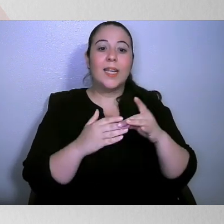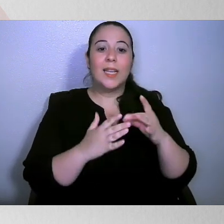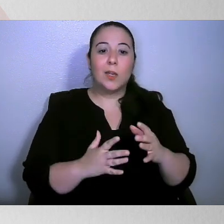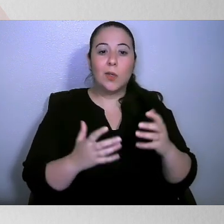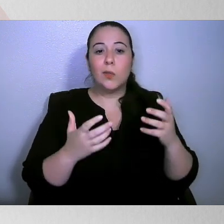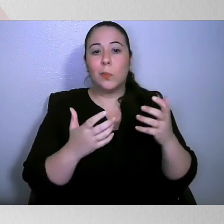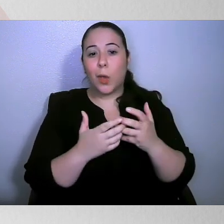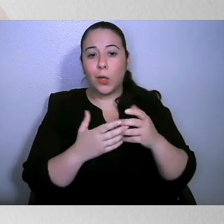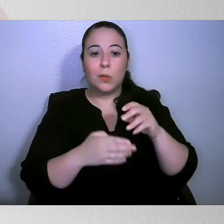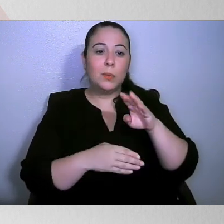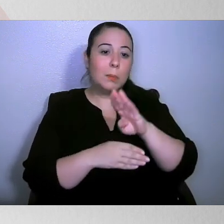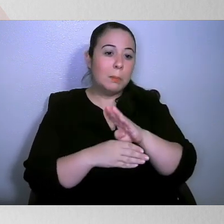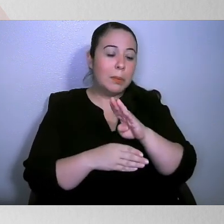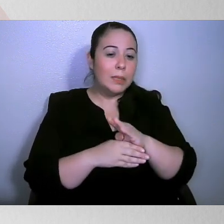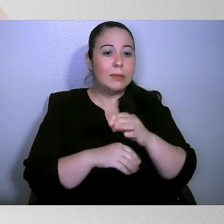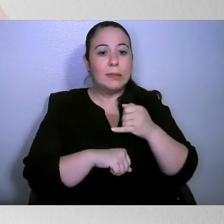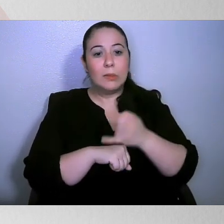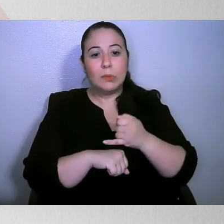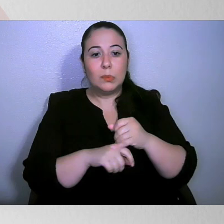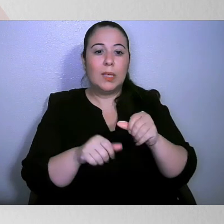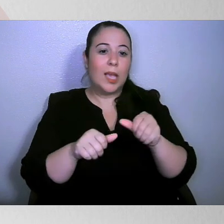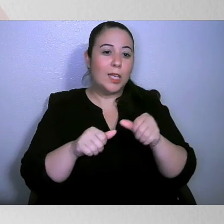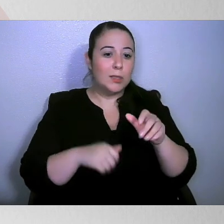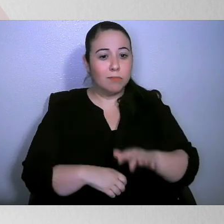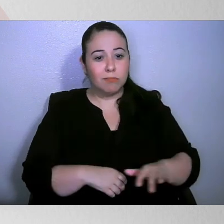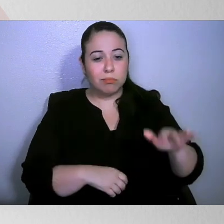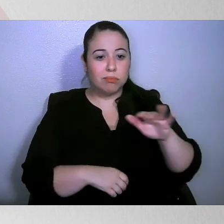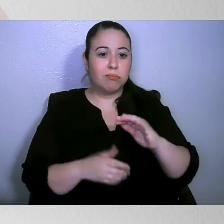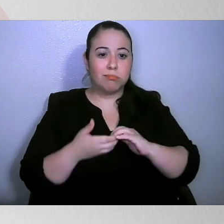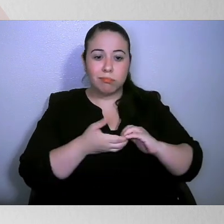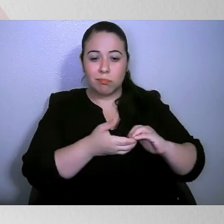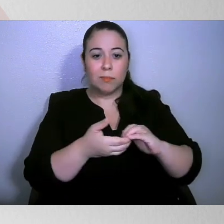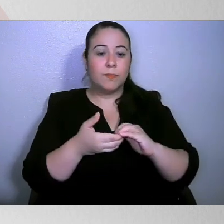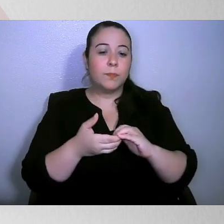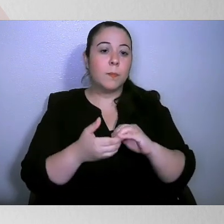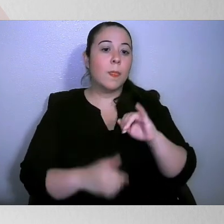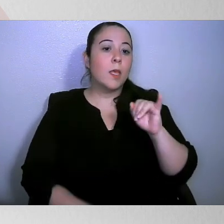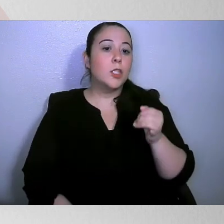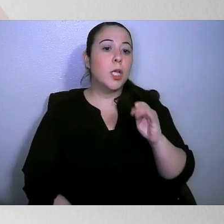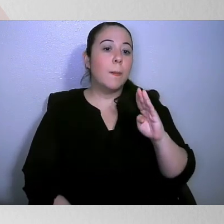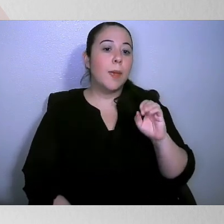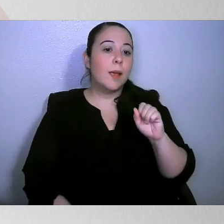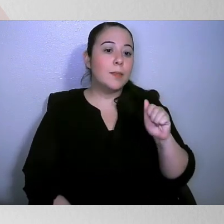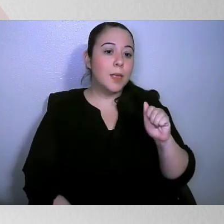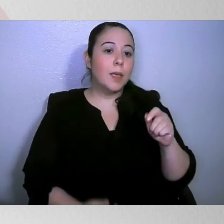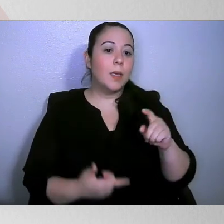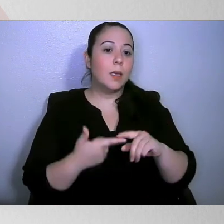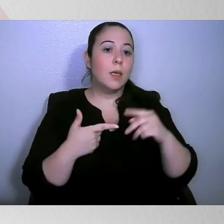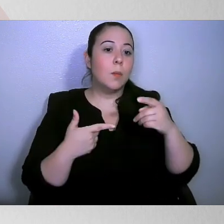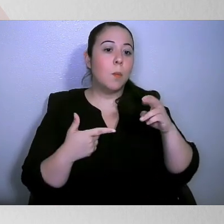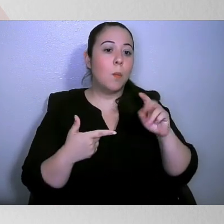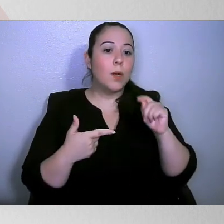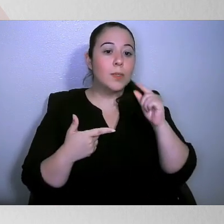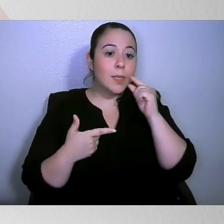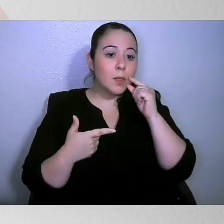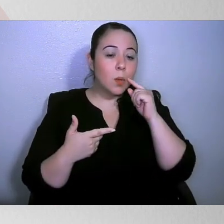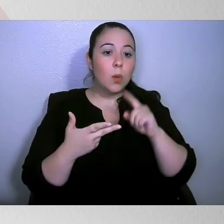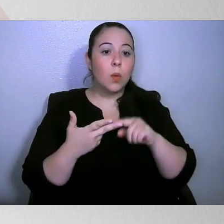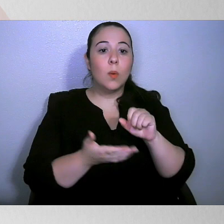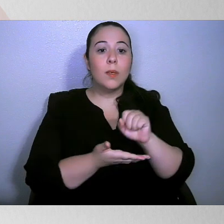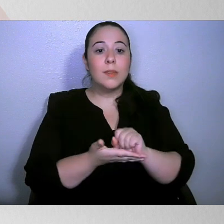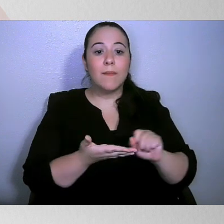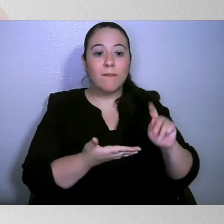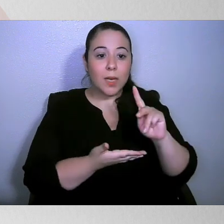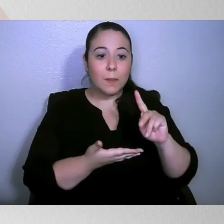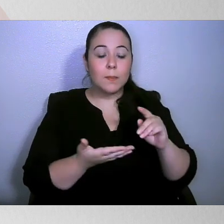businesses, institutions, and agencies in the area. These include JBSA, Port San Antonio, St. Philip's College,